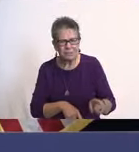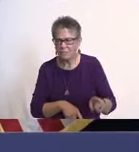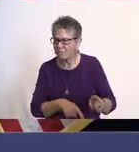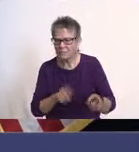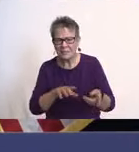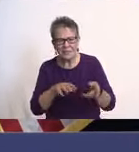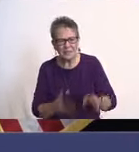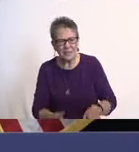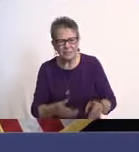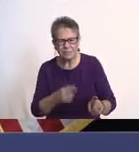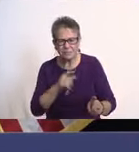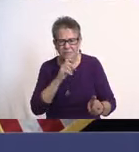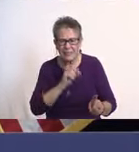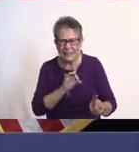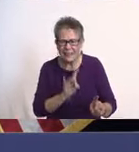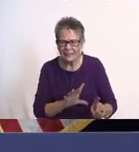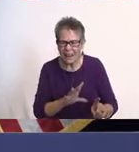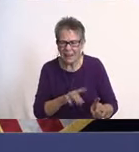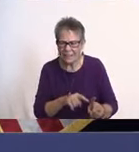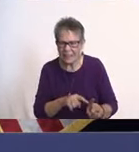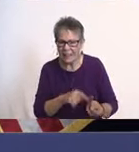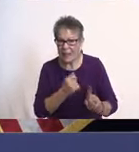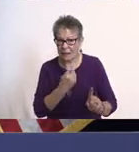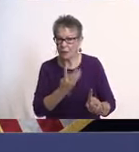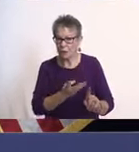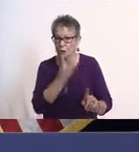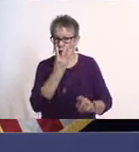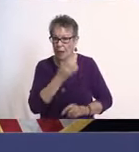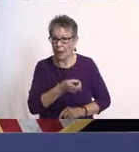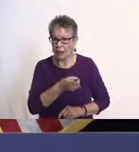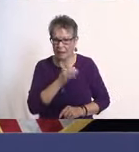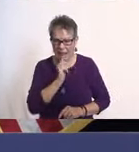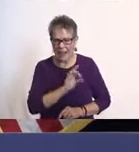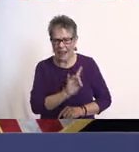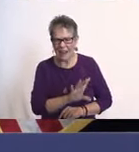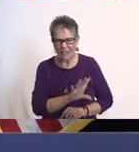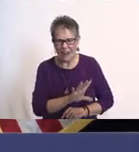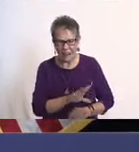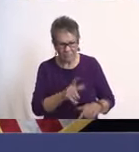health emergency question. You have about, I guess, 9 or 10 days to figure